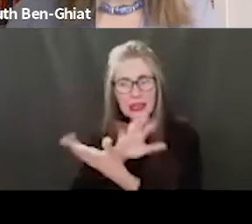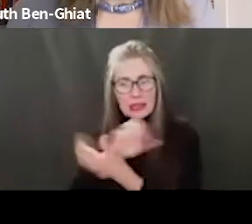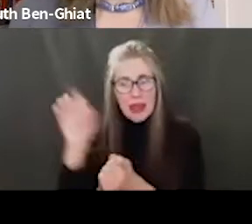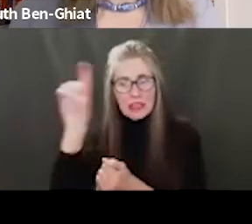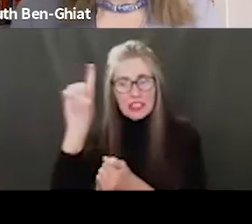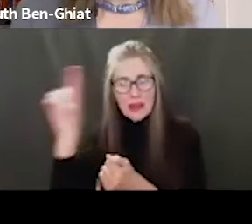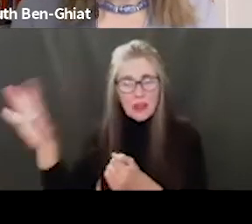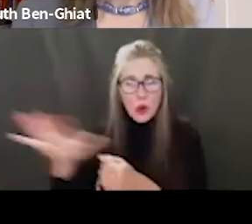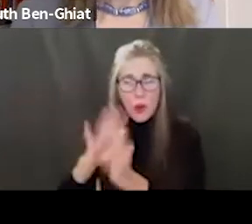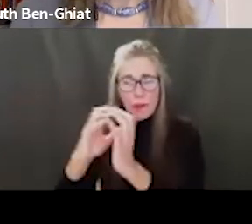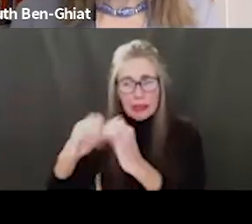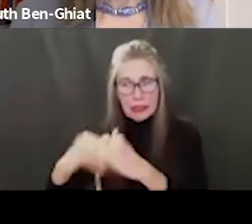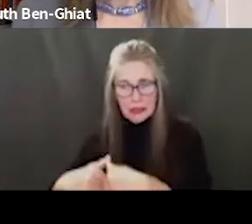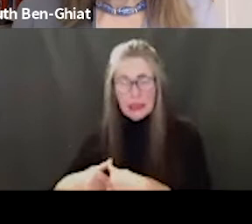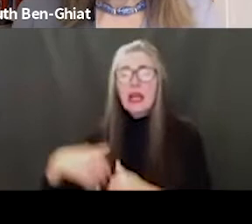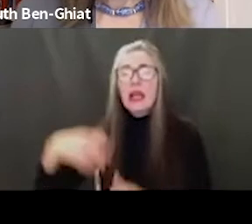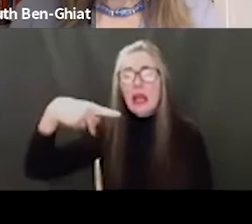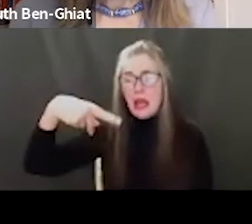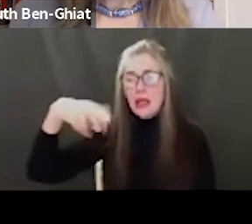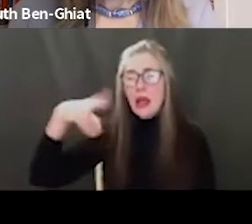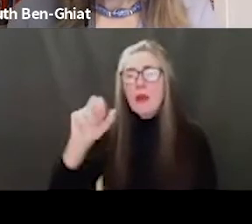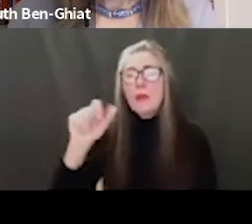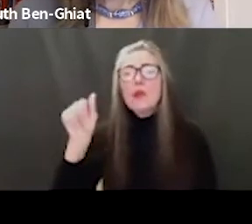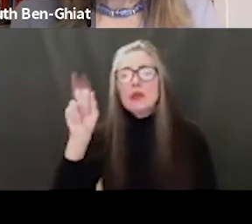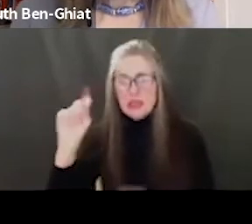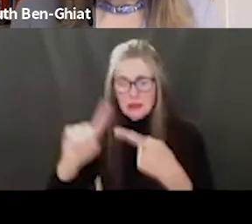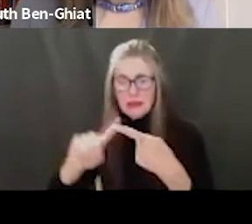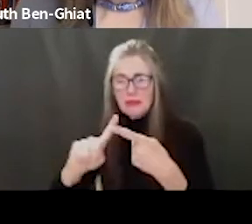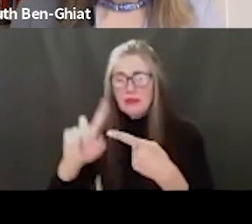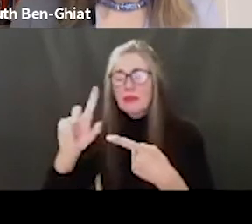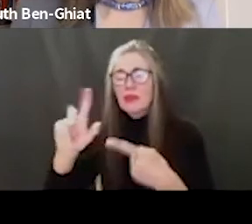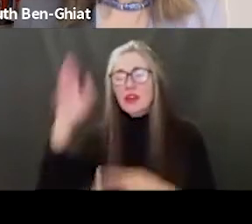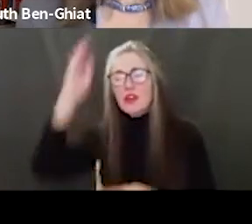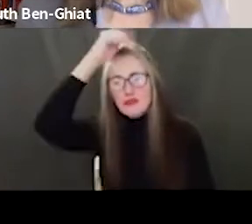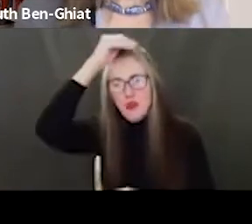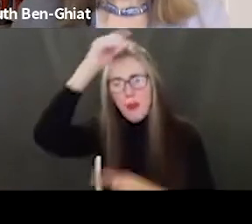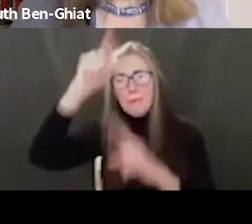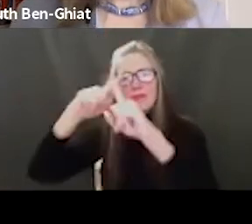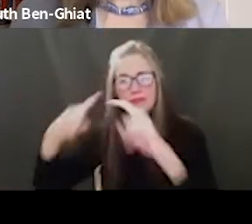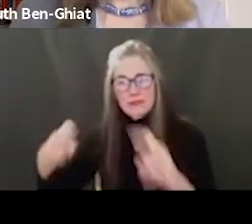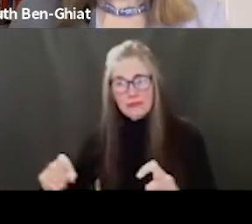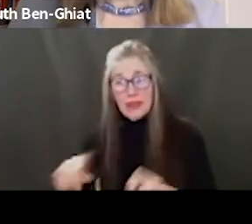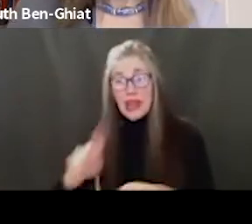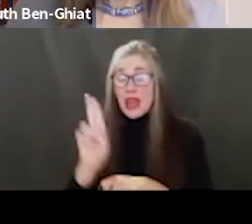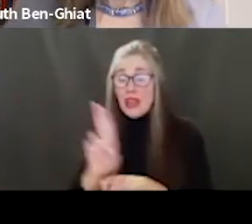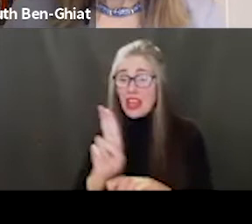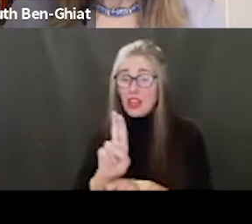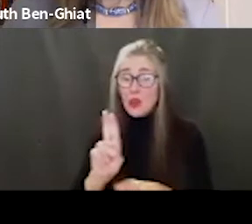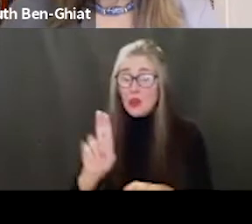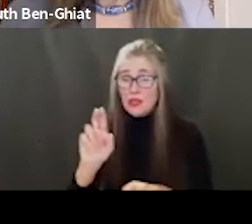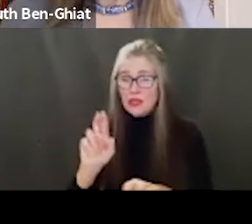have Putin, and Trump, and other people come in and out. So all of them use what's known as divide and